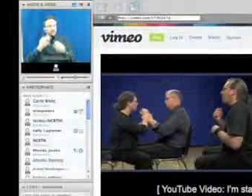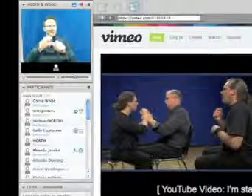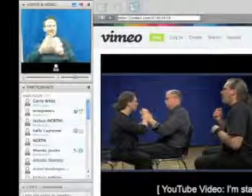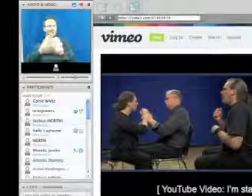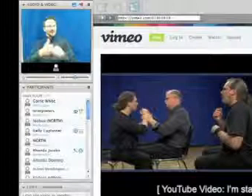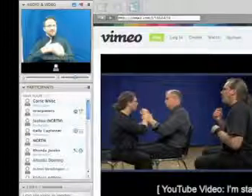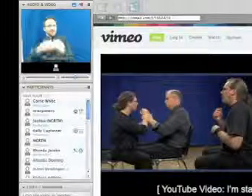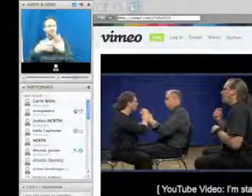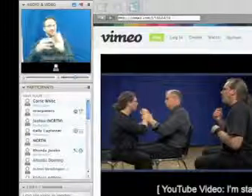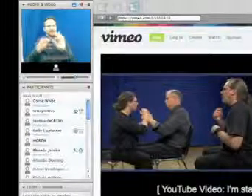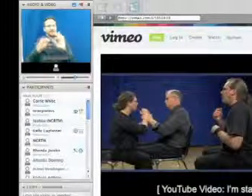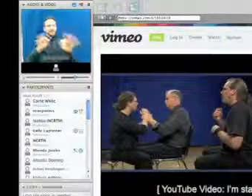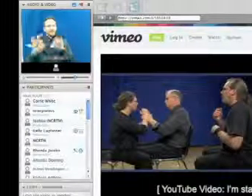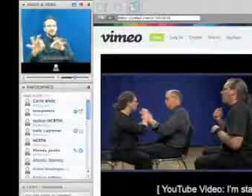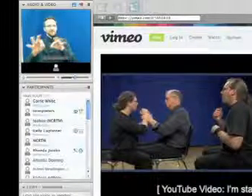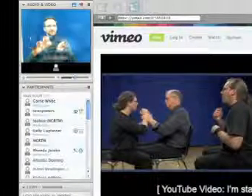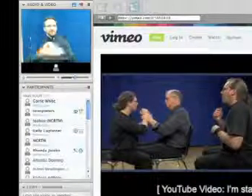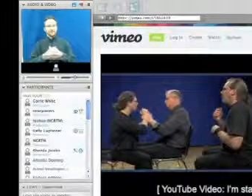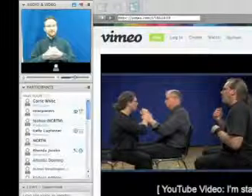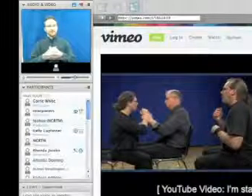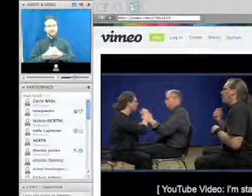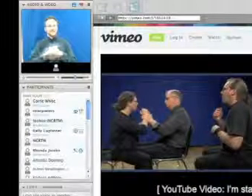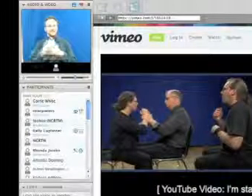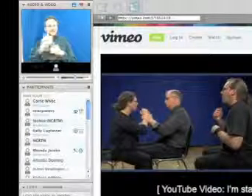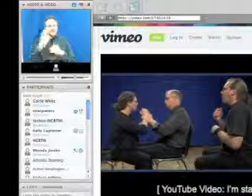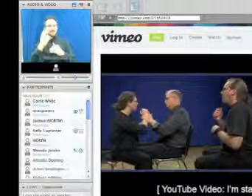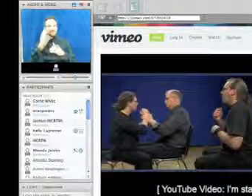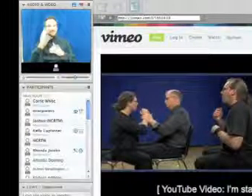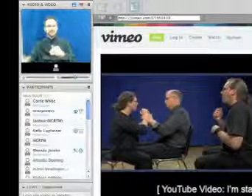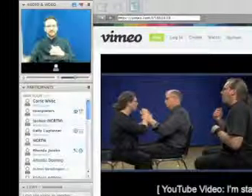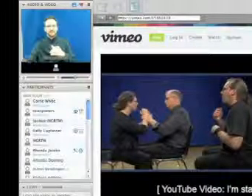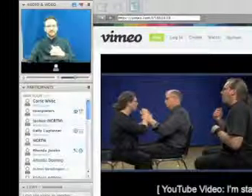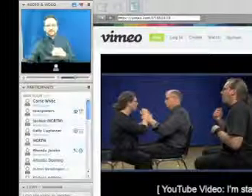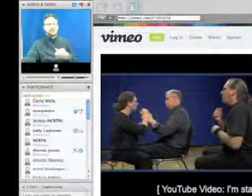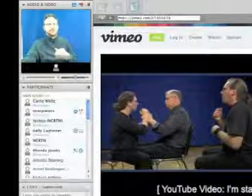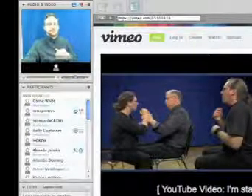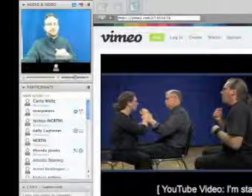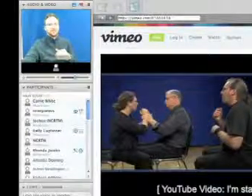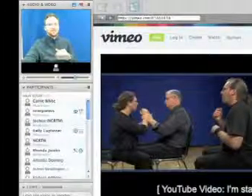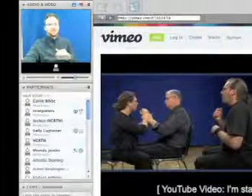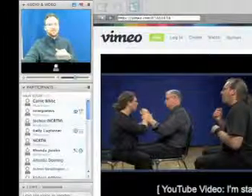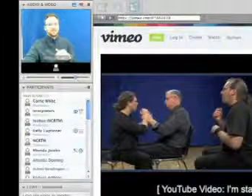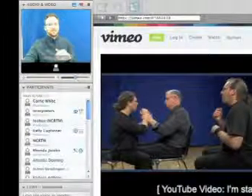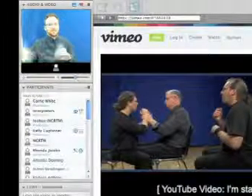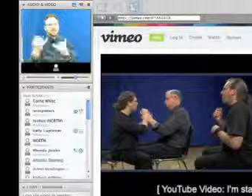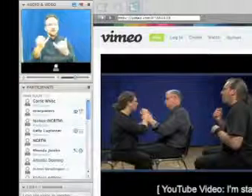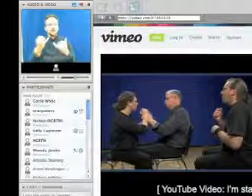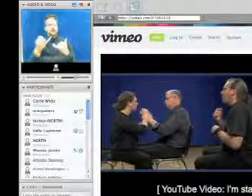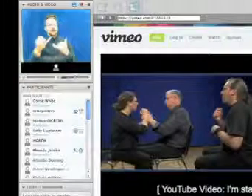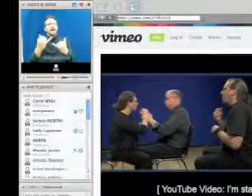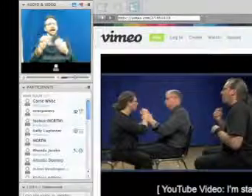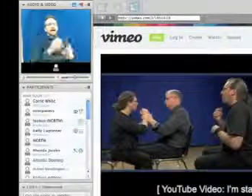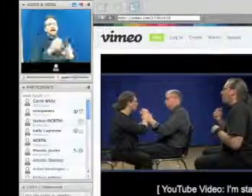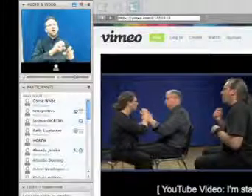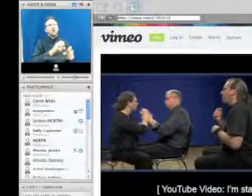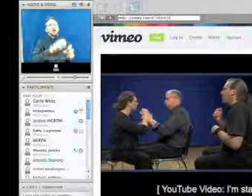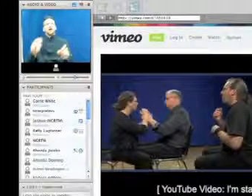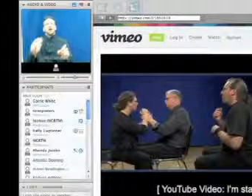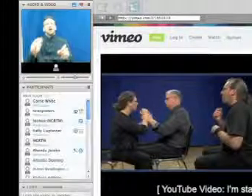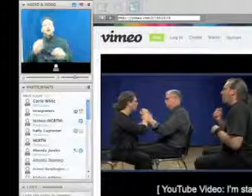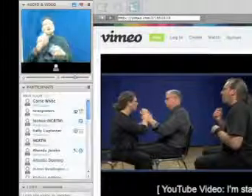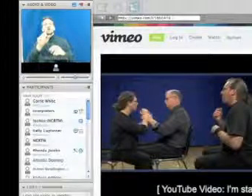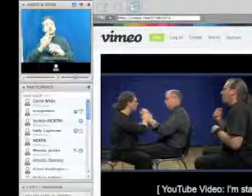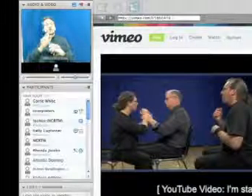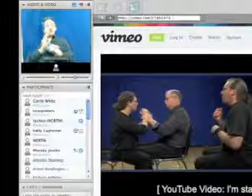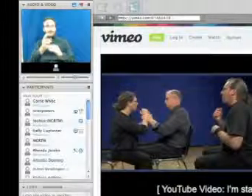and click on the different minute markings yourself. Go to 1 minute and 49 seconds